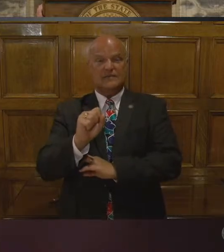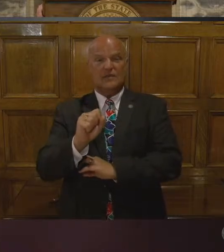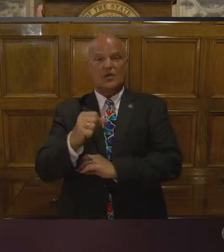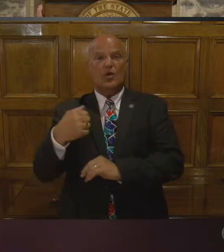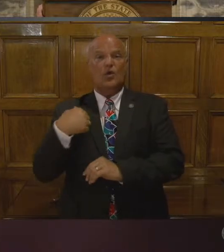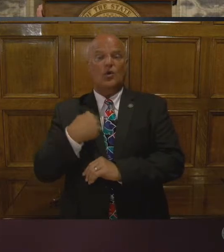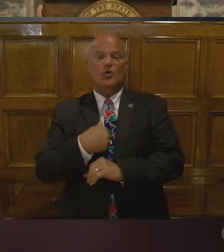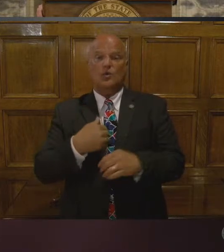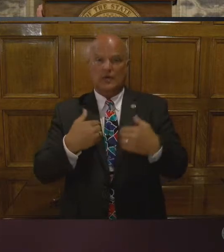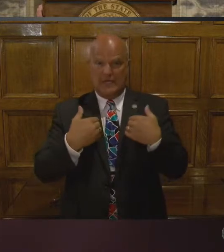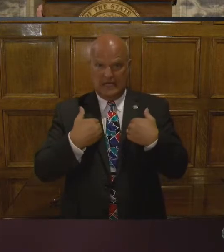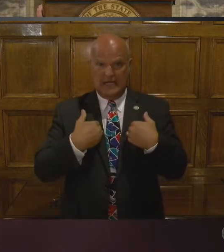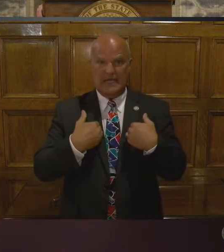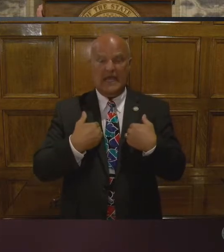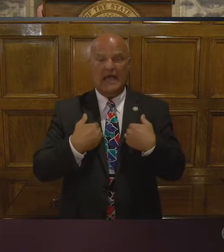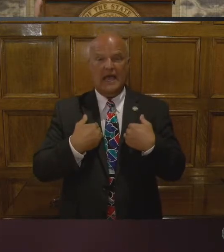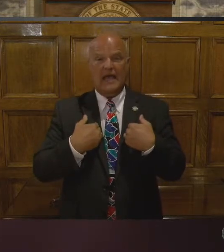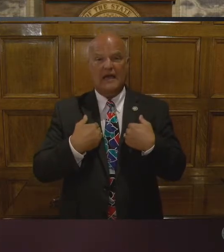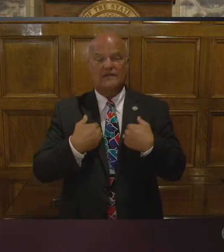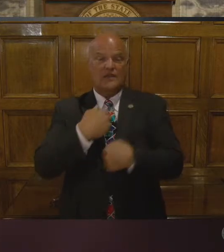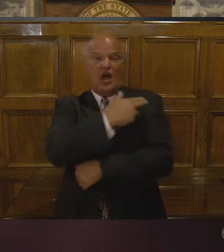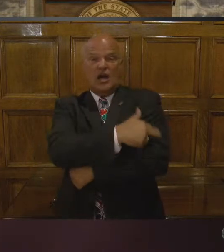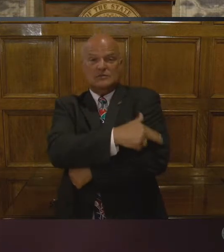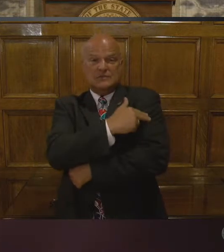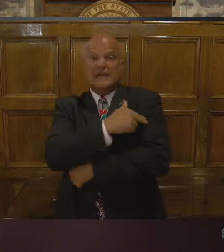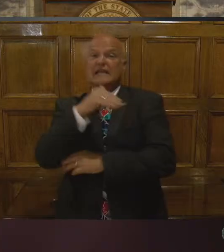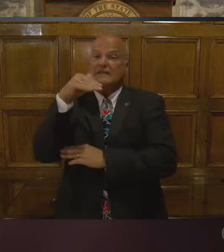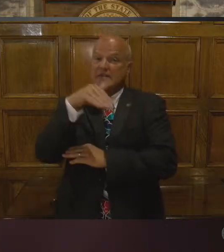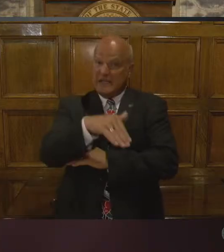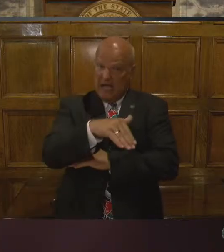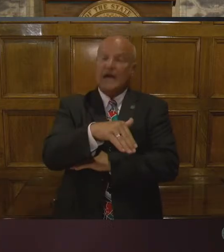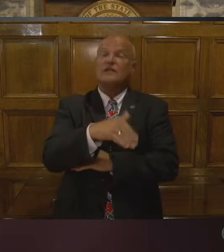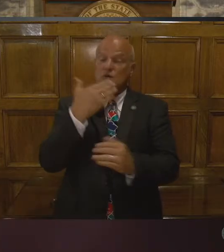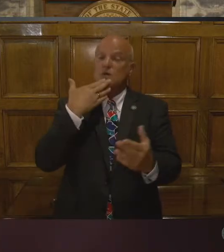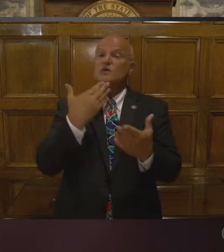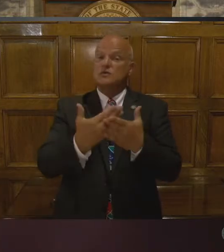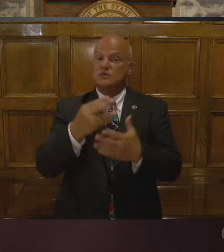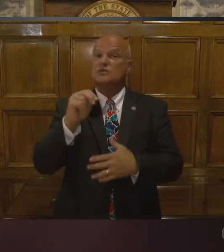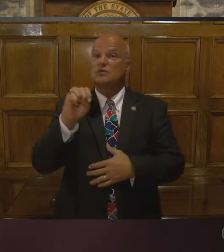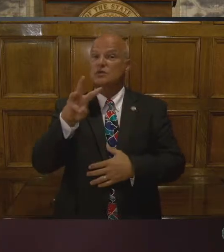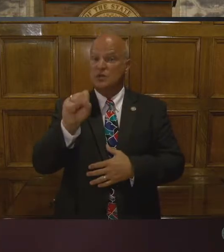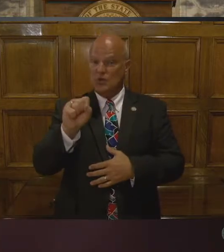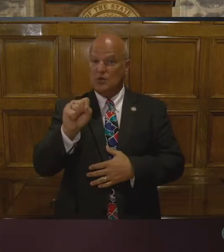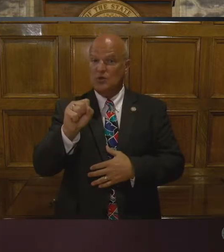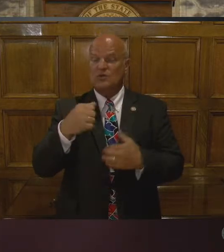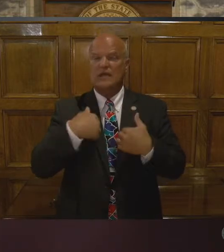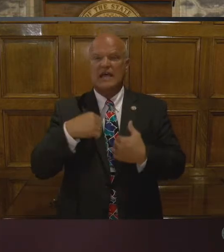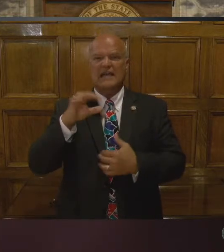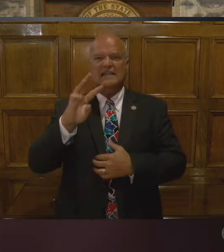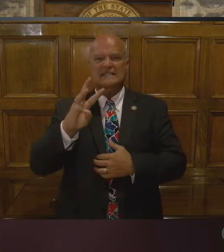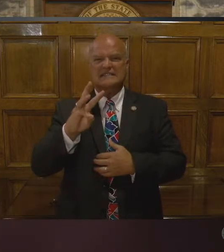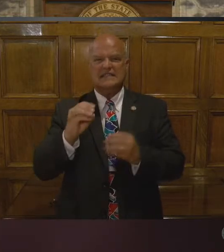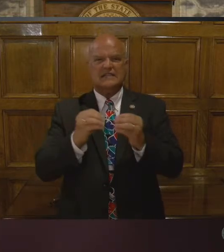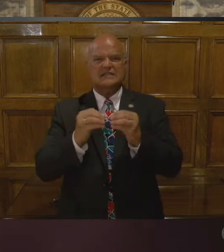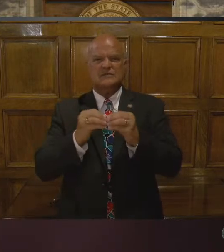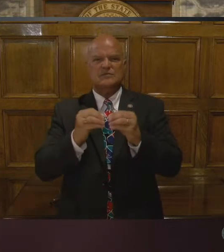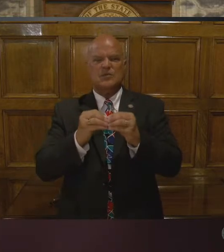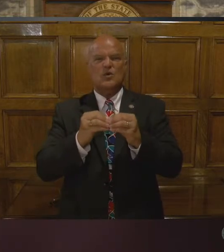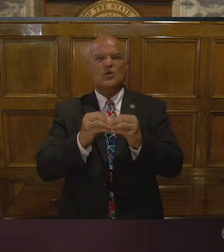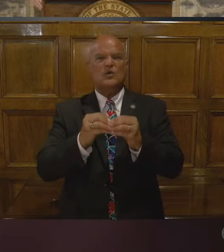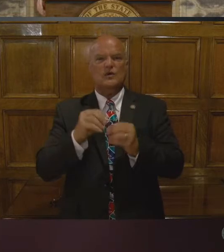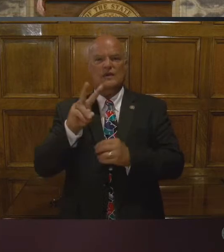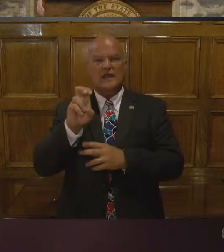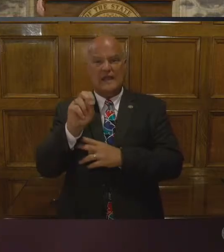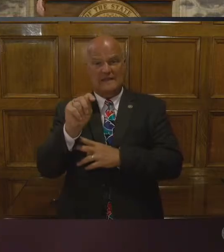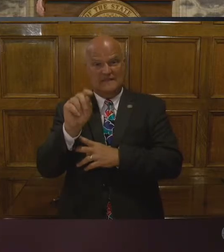We have a decline in our hospitalizations, which is very good news, but we've had 6 more increase in